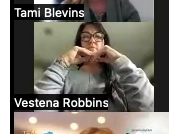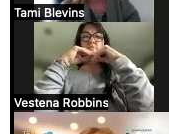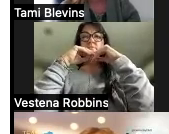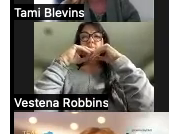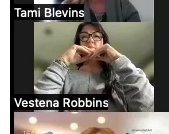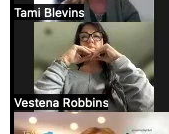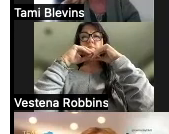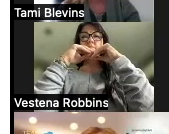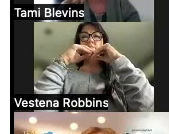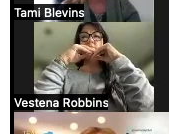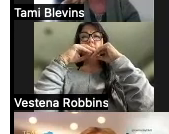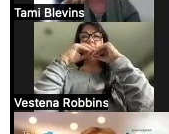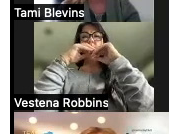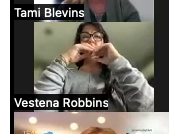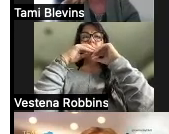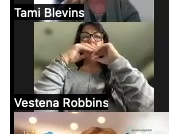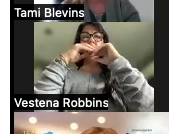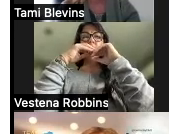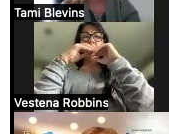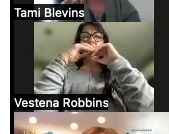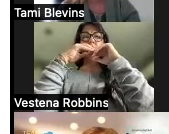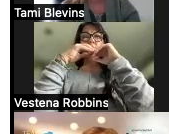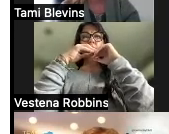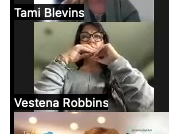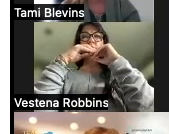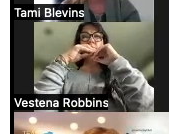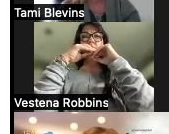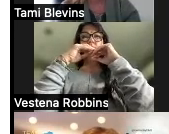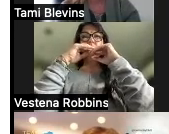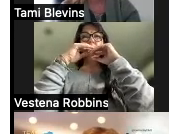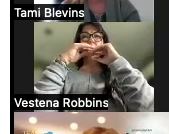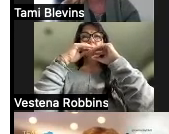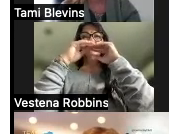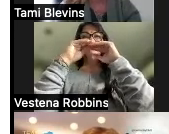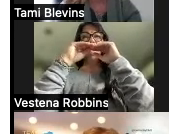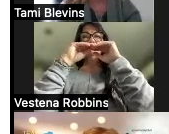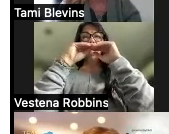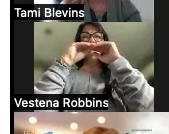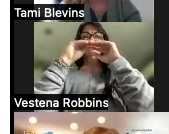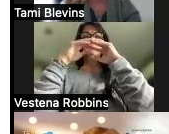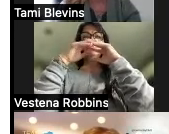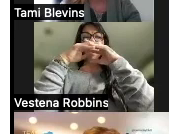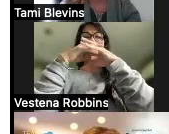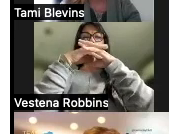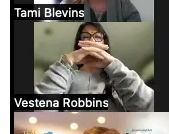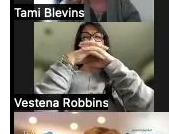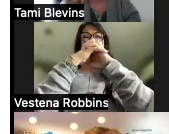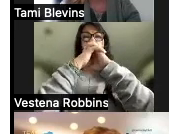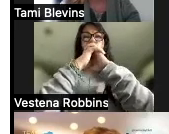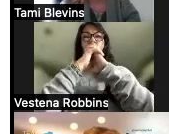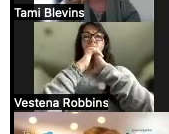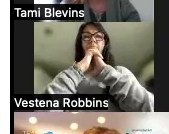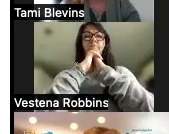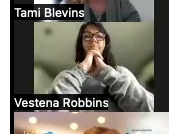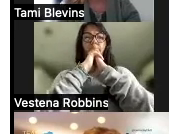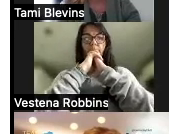at enhancing placement stability, permanency, and then that continuity of care, to have